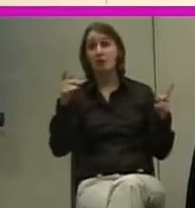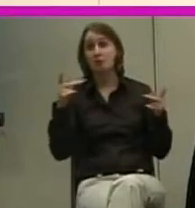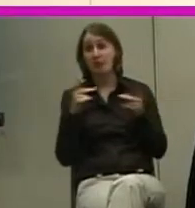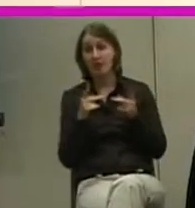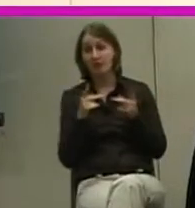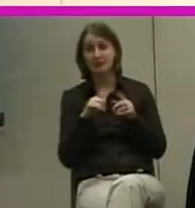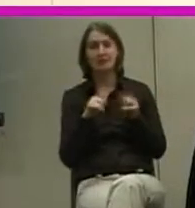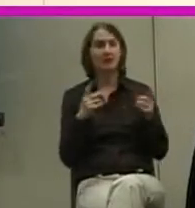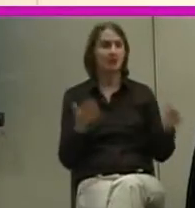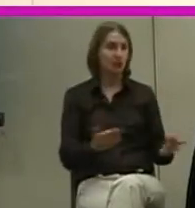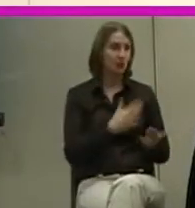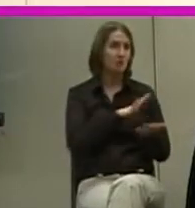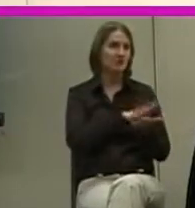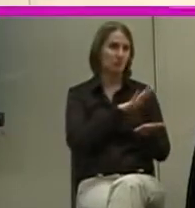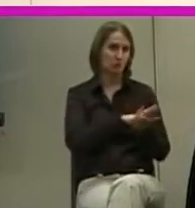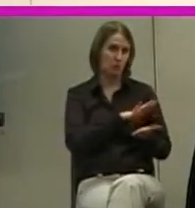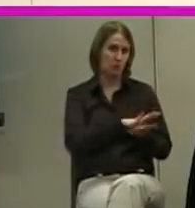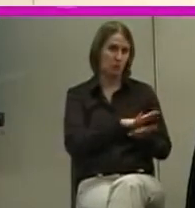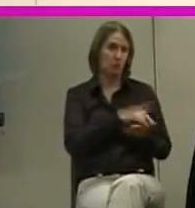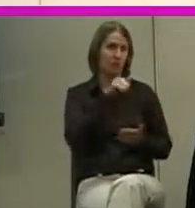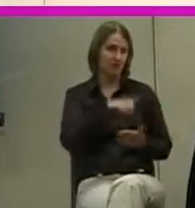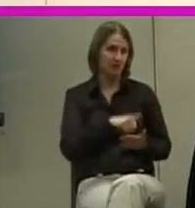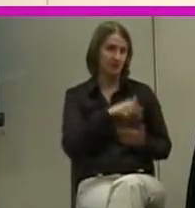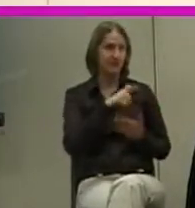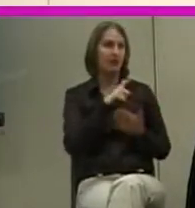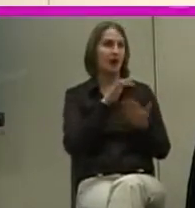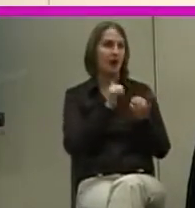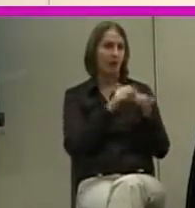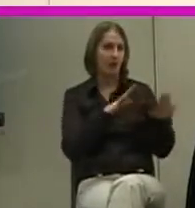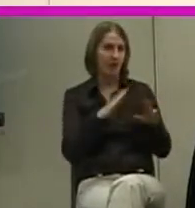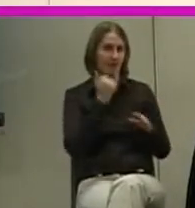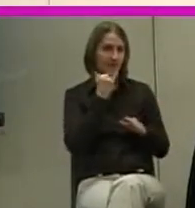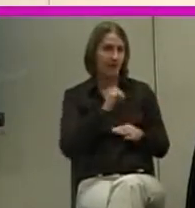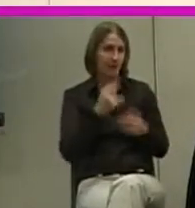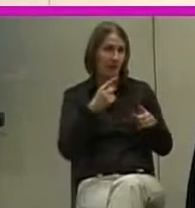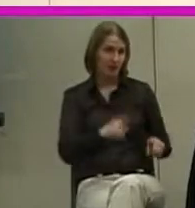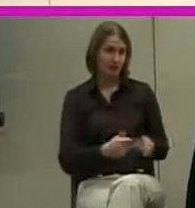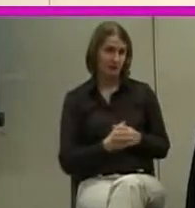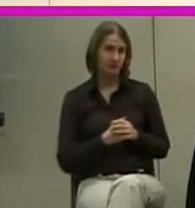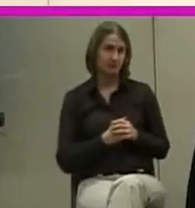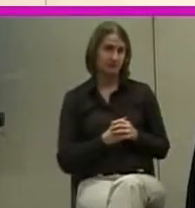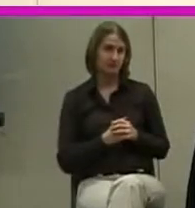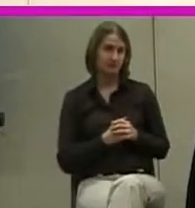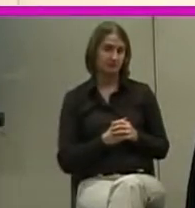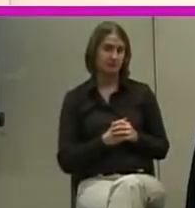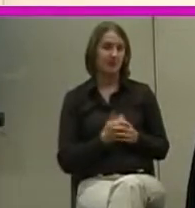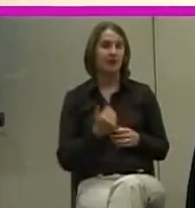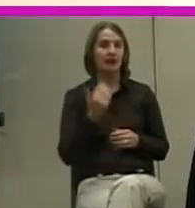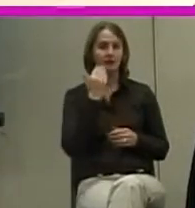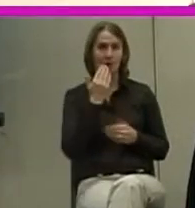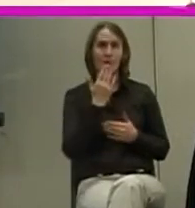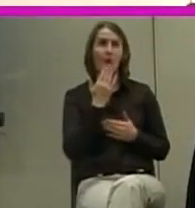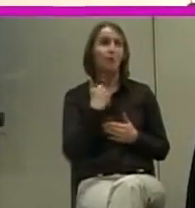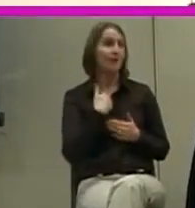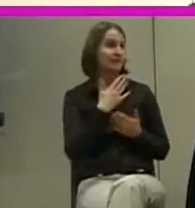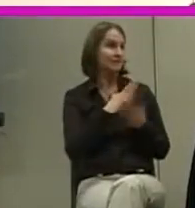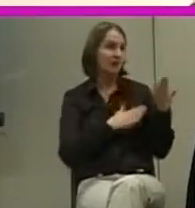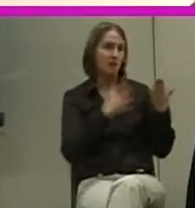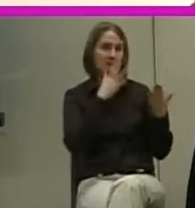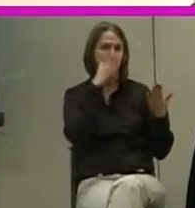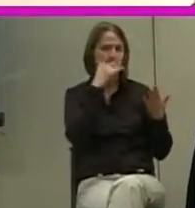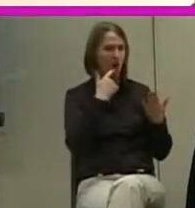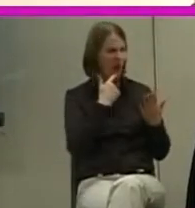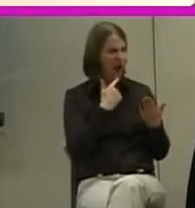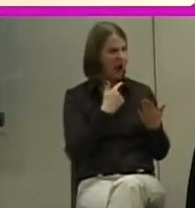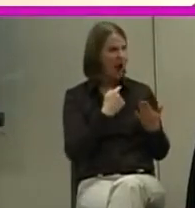at school, this is what we do when that happens. And I know we do have the parents that come in and say, I told